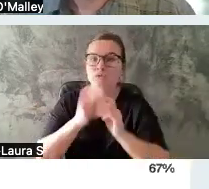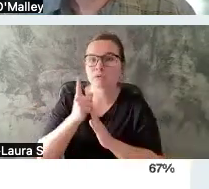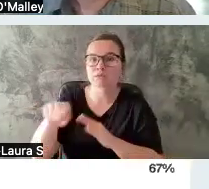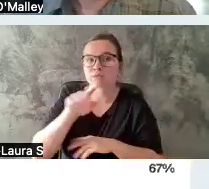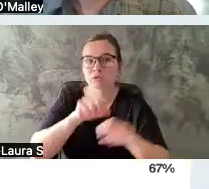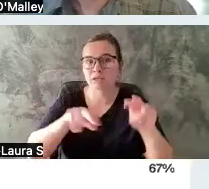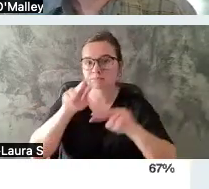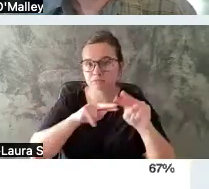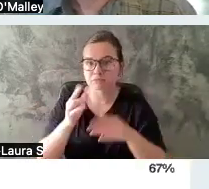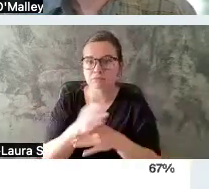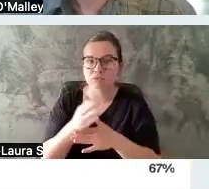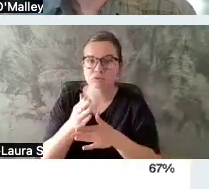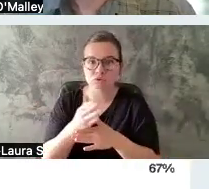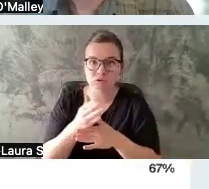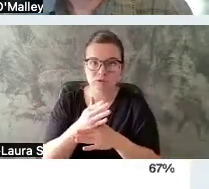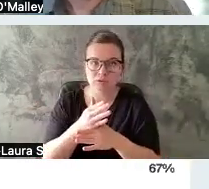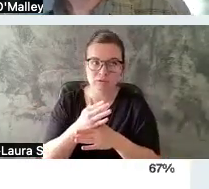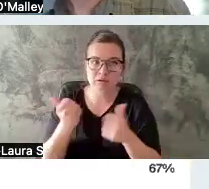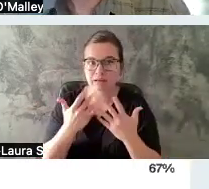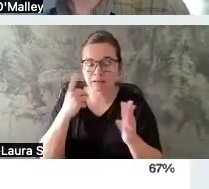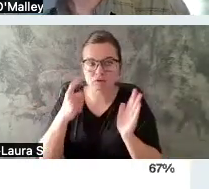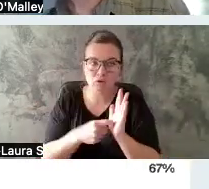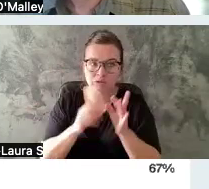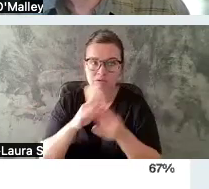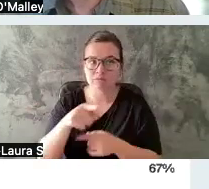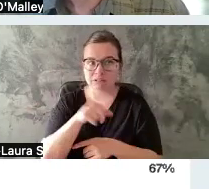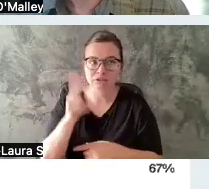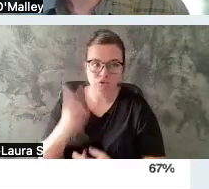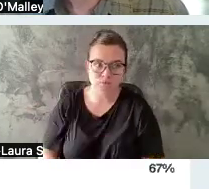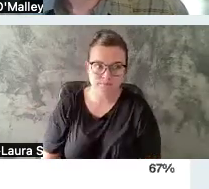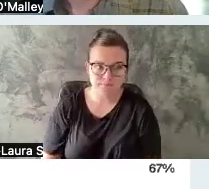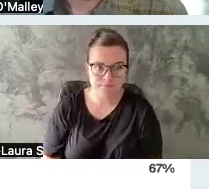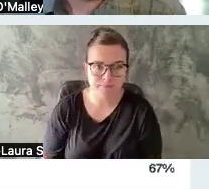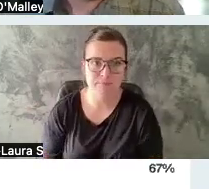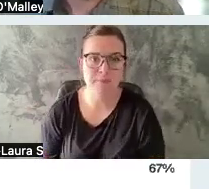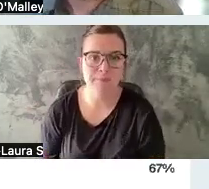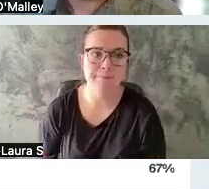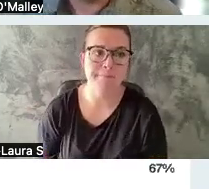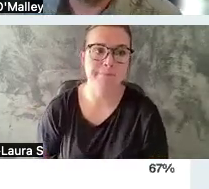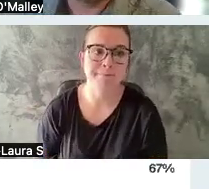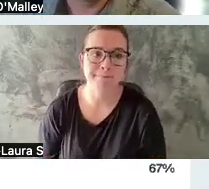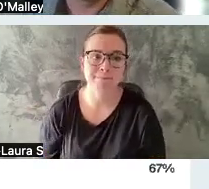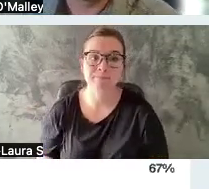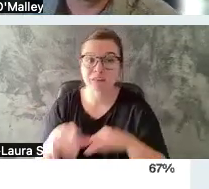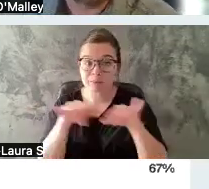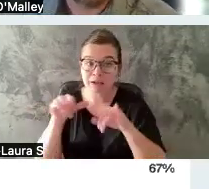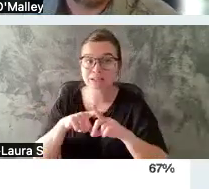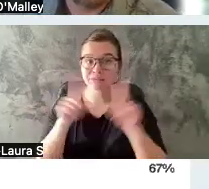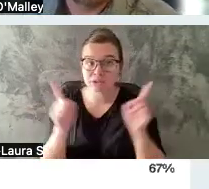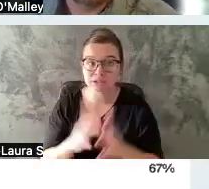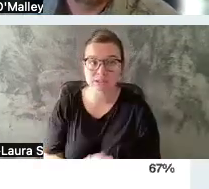to share. Does anything jump out at you about these two ancestry maps? Similarities, differences?